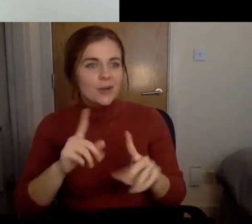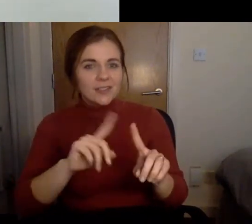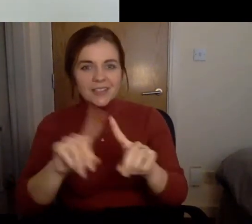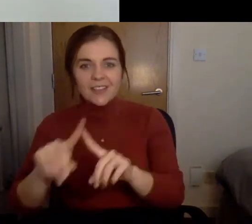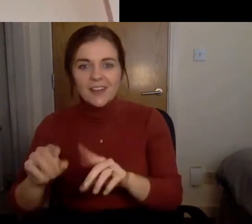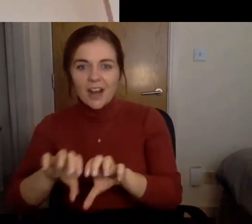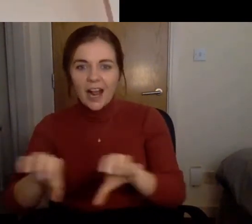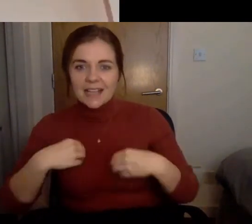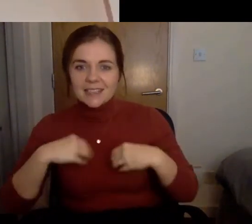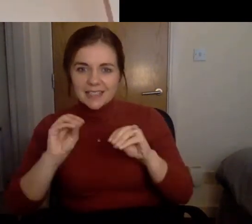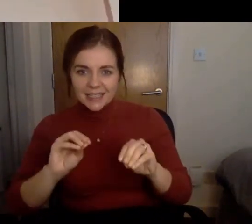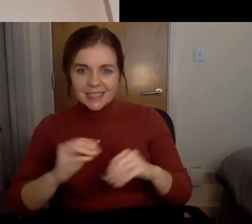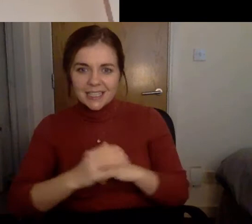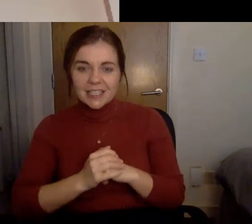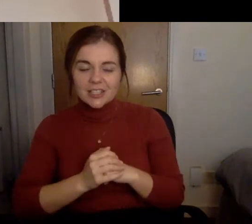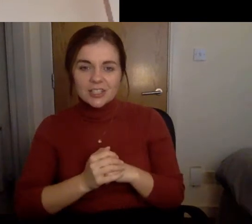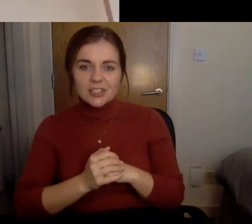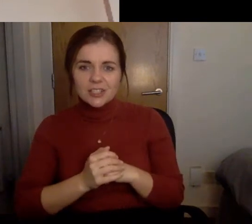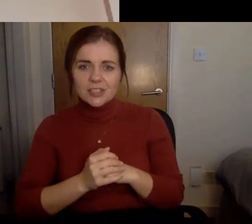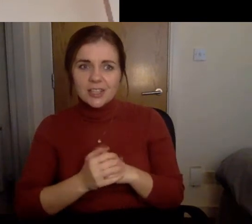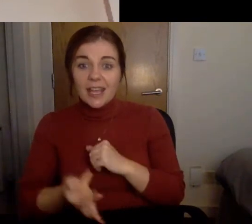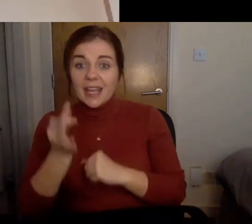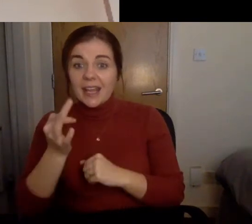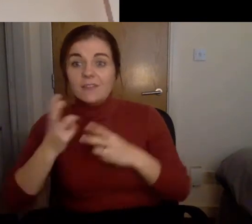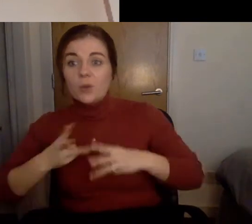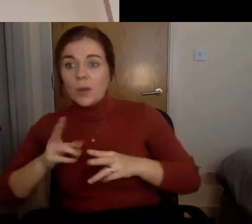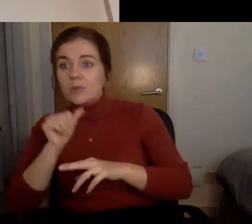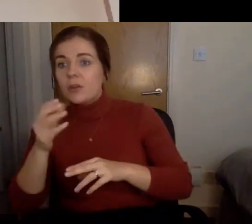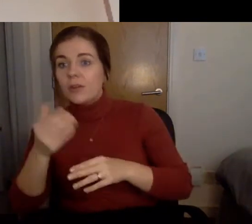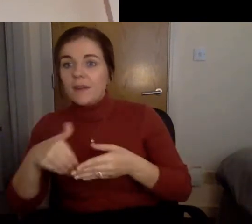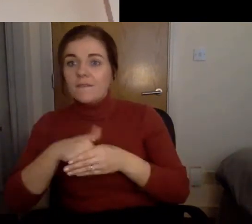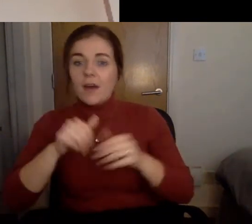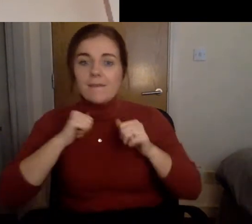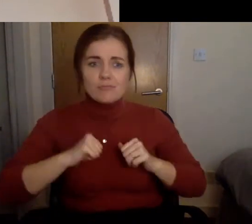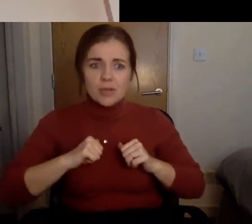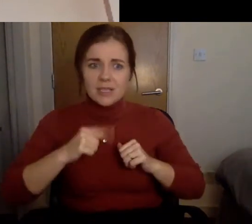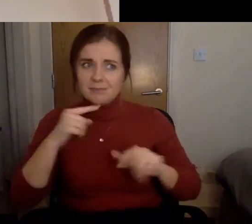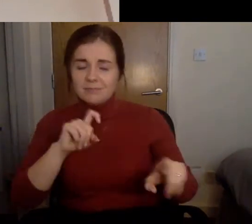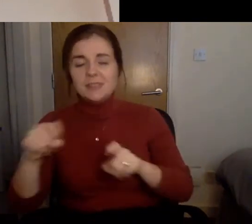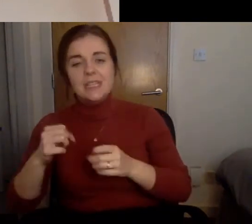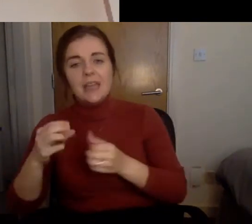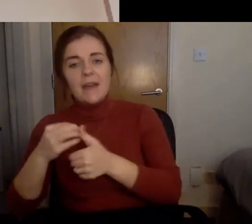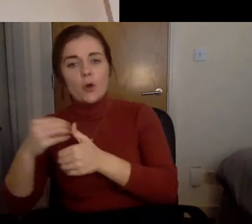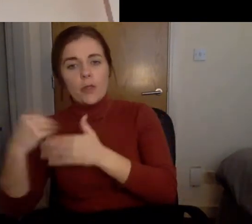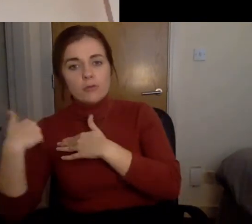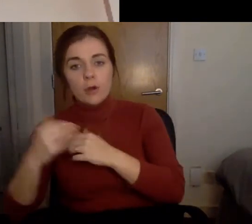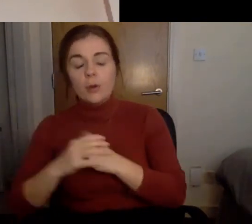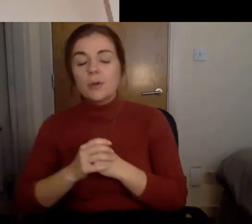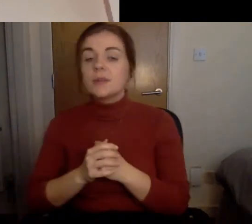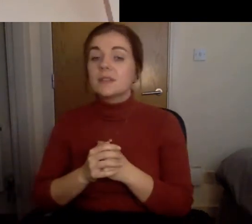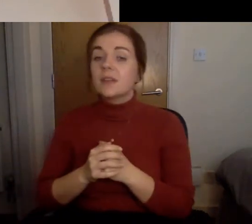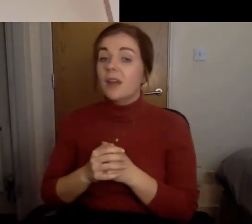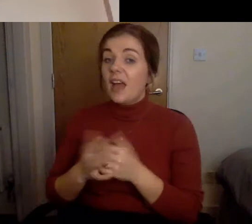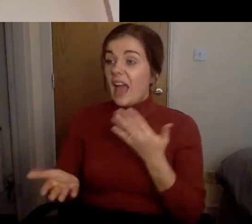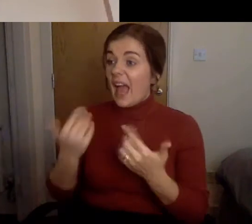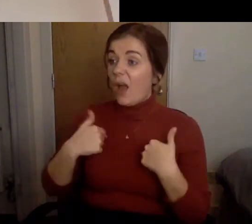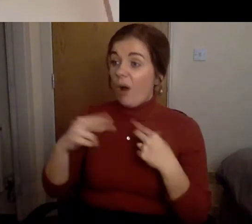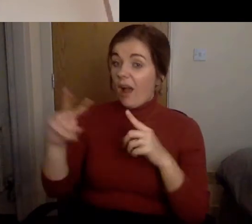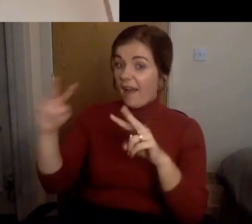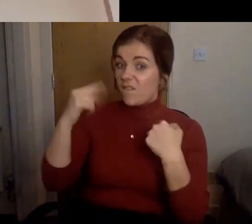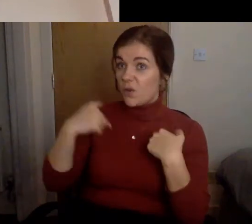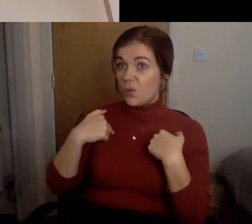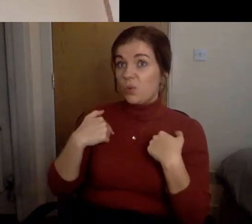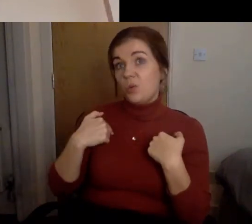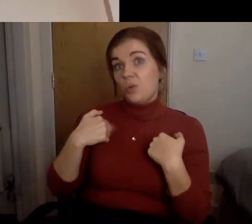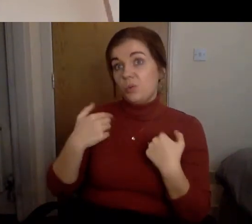well, like, if you were to even take it, Elaine, like, if you have other roles. Well, if you take it, like, even like the way I looked at it, even myself in my prior